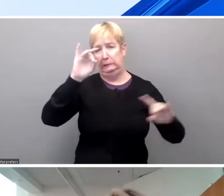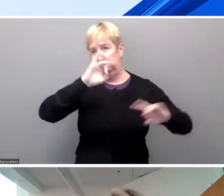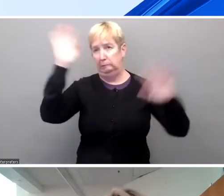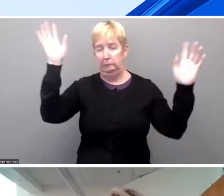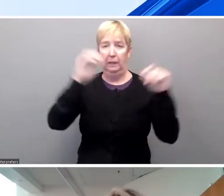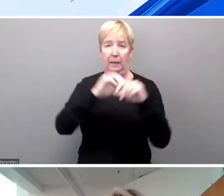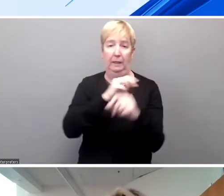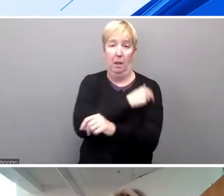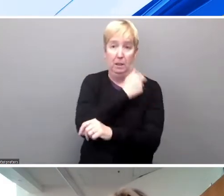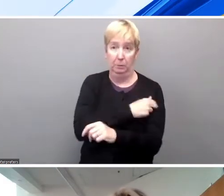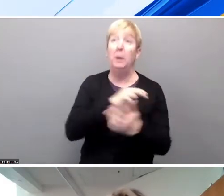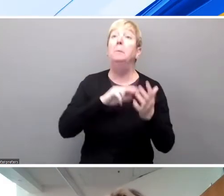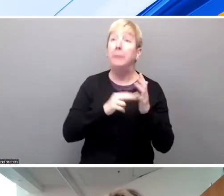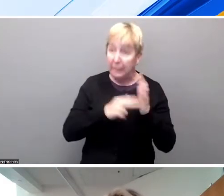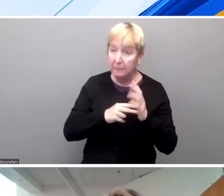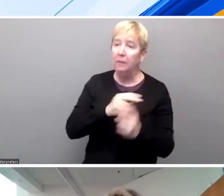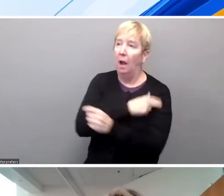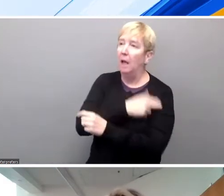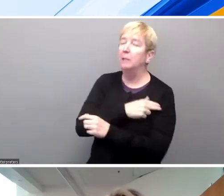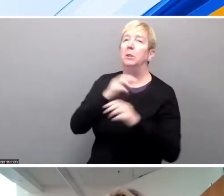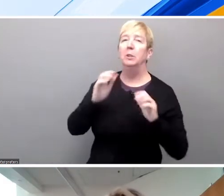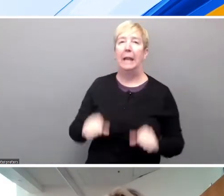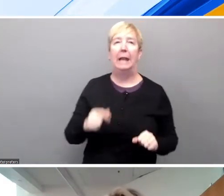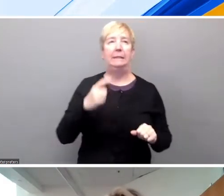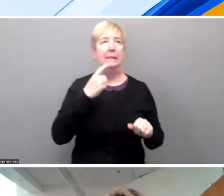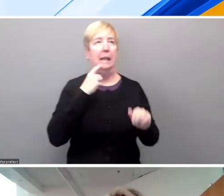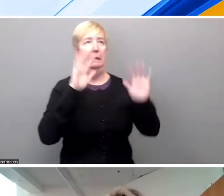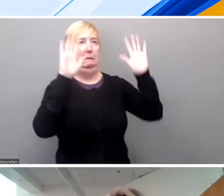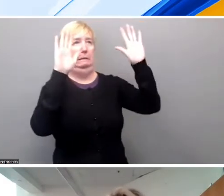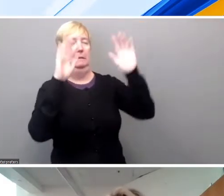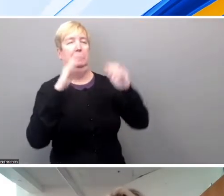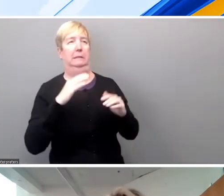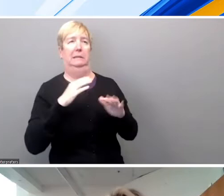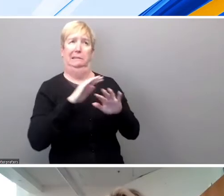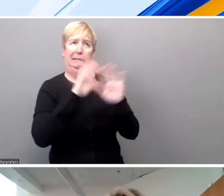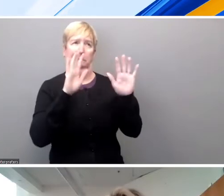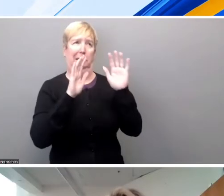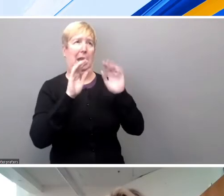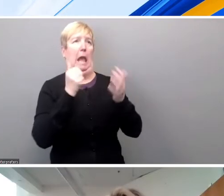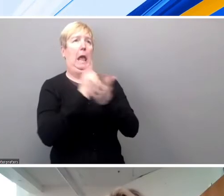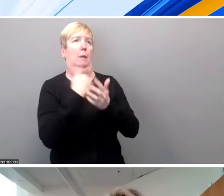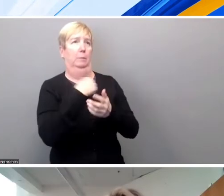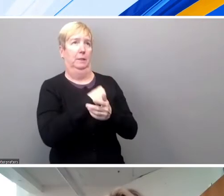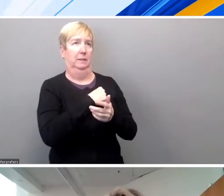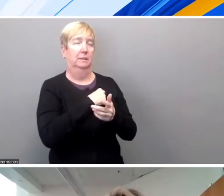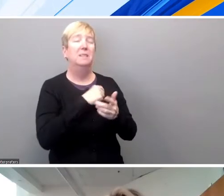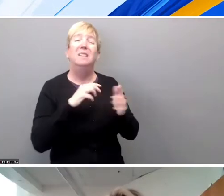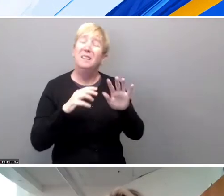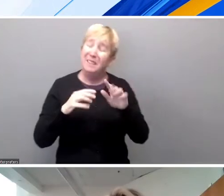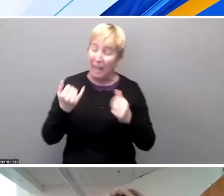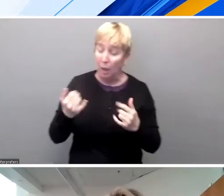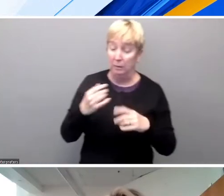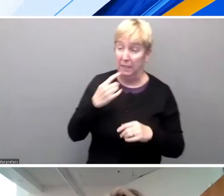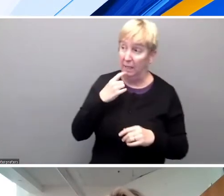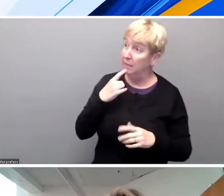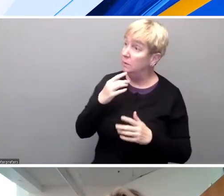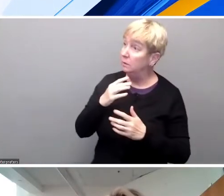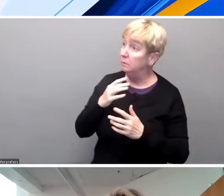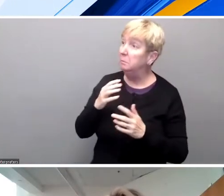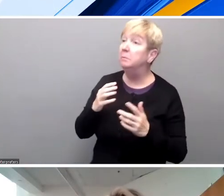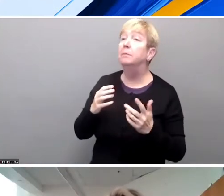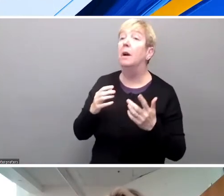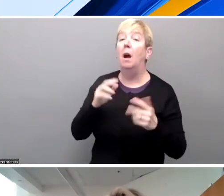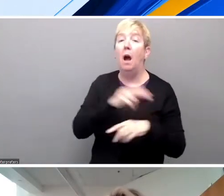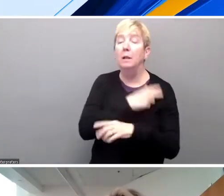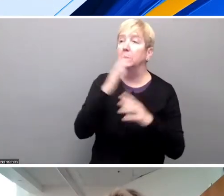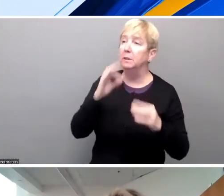right now is not necessarily legal. And so those hospitals that are in crisis standards of